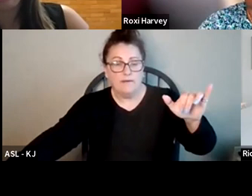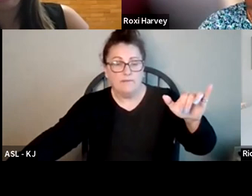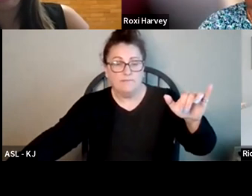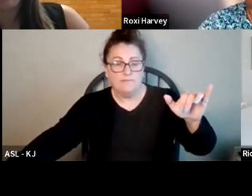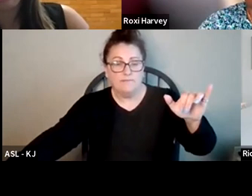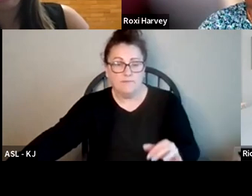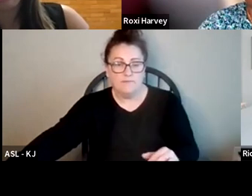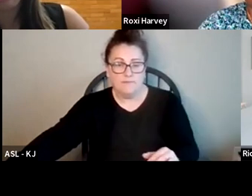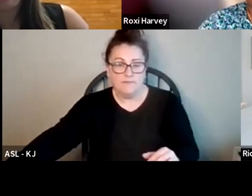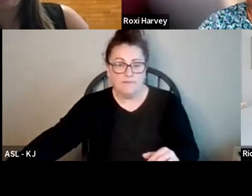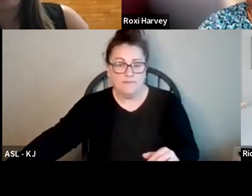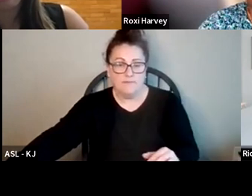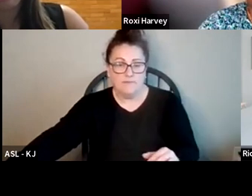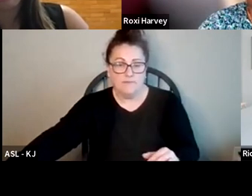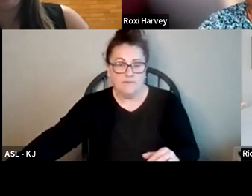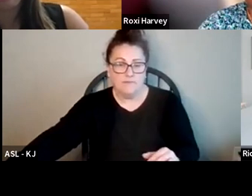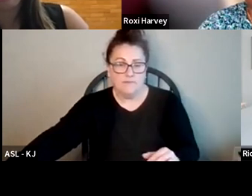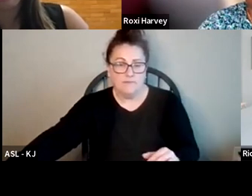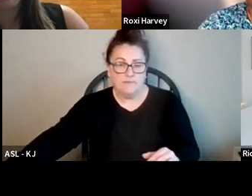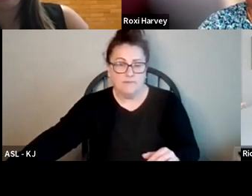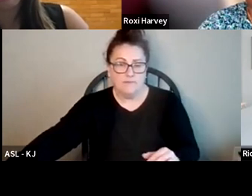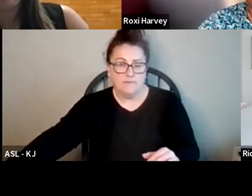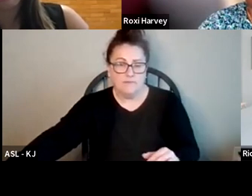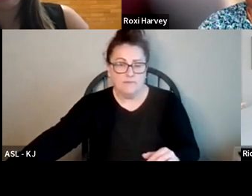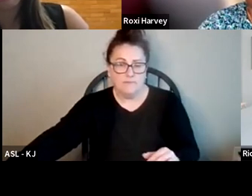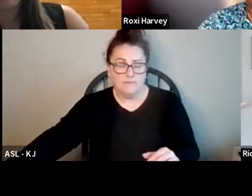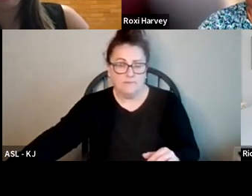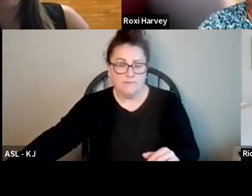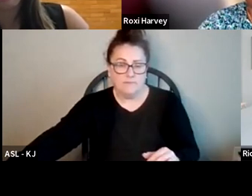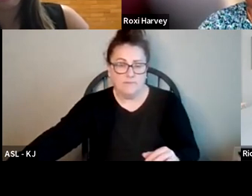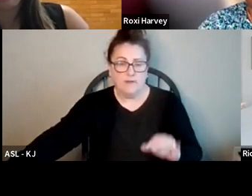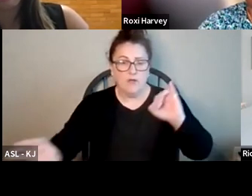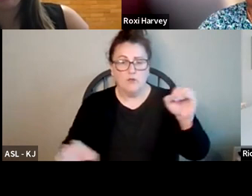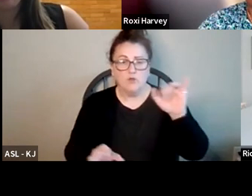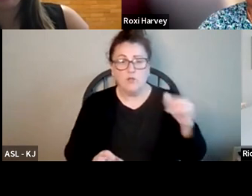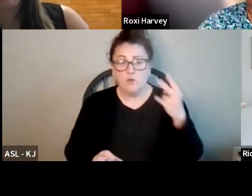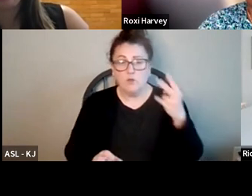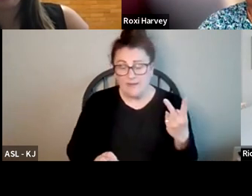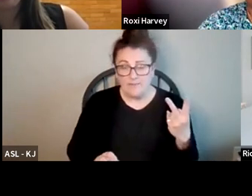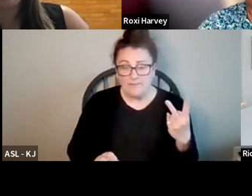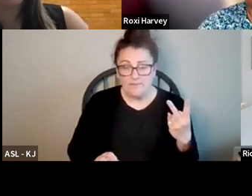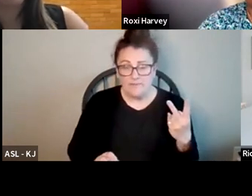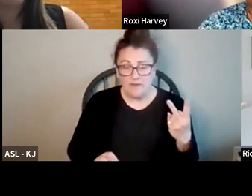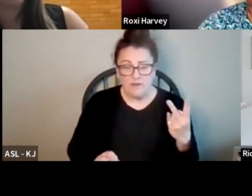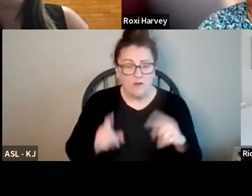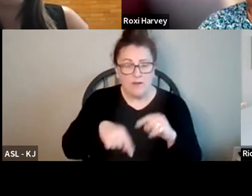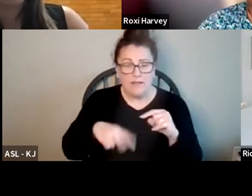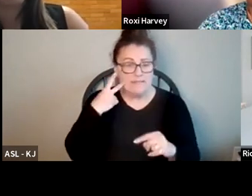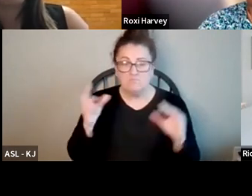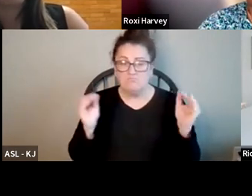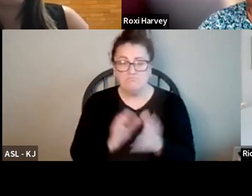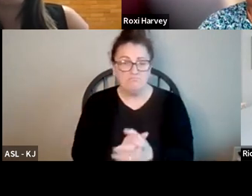Jeff. Let me see if I can find Joey here on my panel. Does everybody see Joey? Is it me who is not seeing Joey?